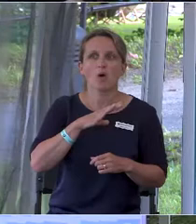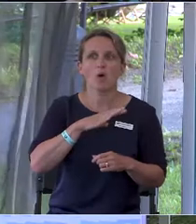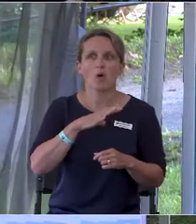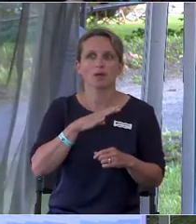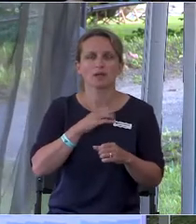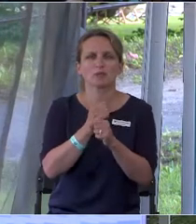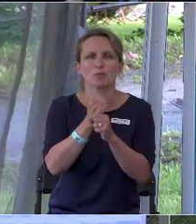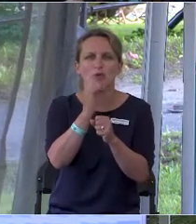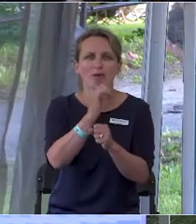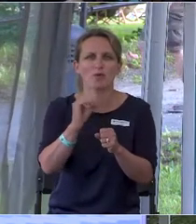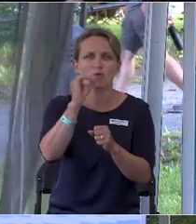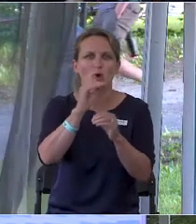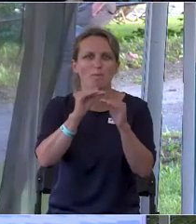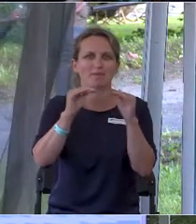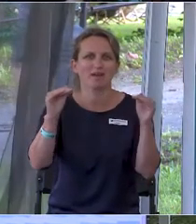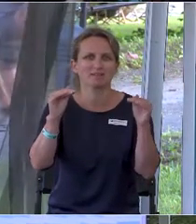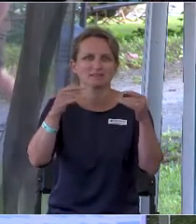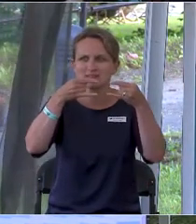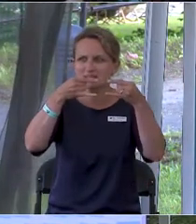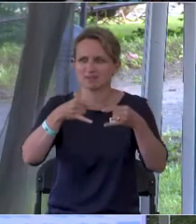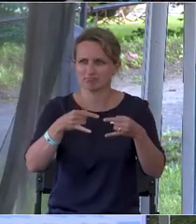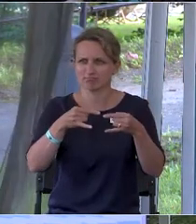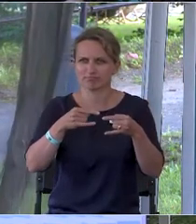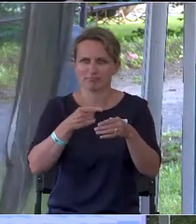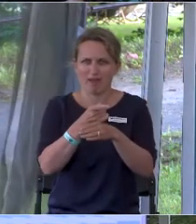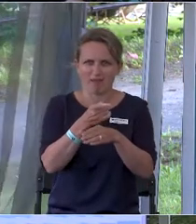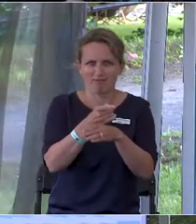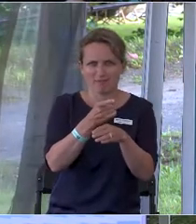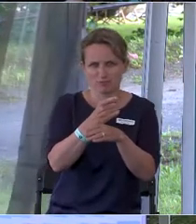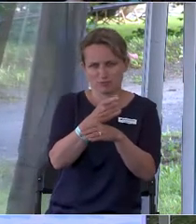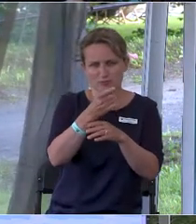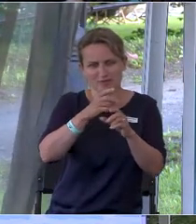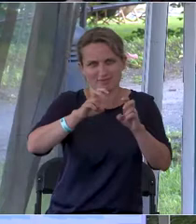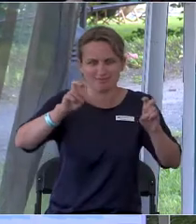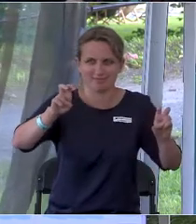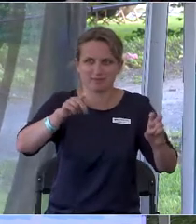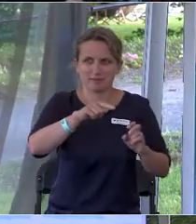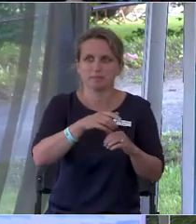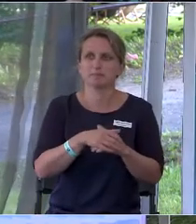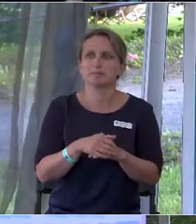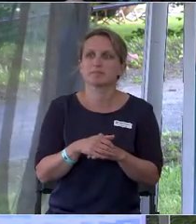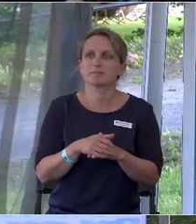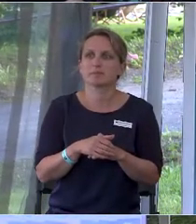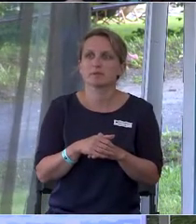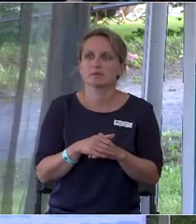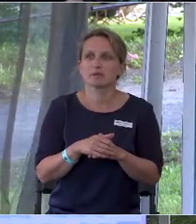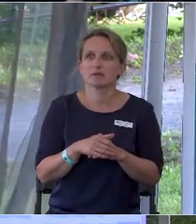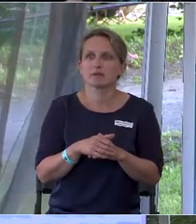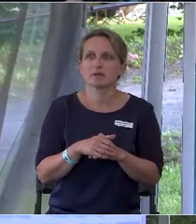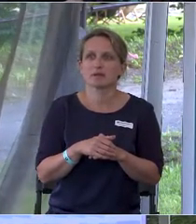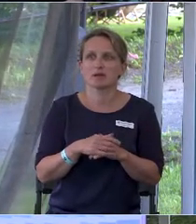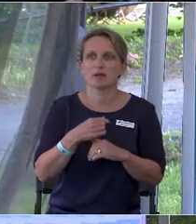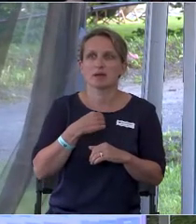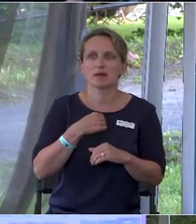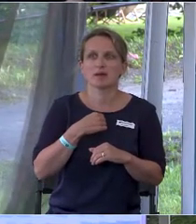and reflecting what Kirsten and I were saying, but also what you were saying, Madam President, just prior to this. My